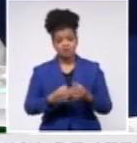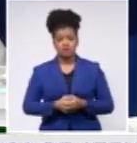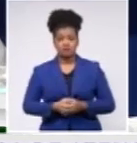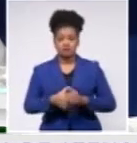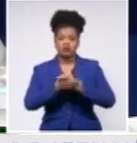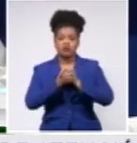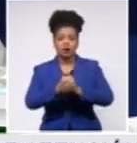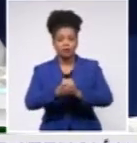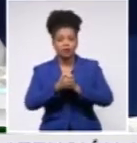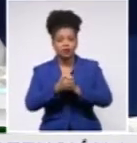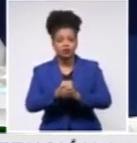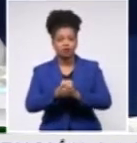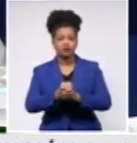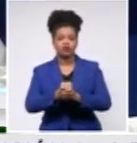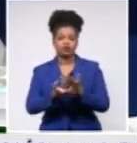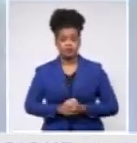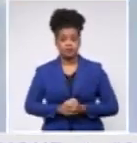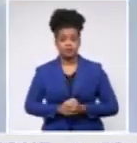and family.